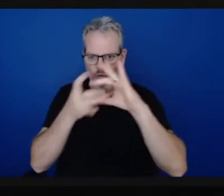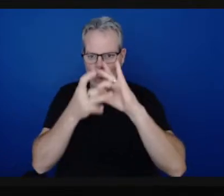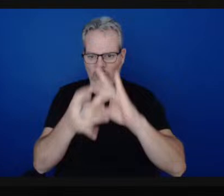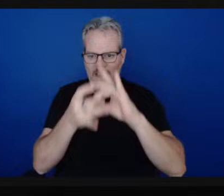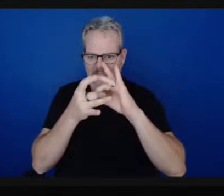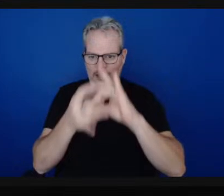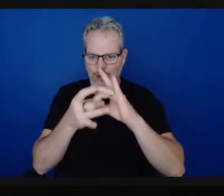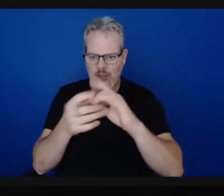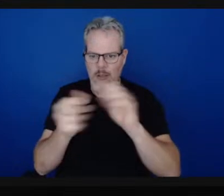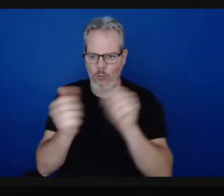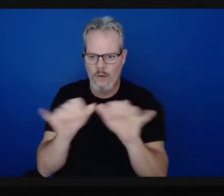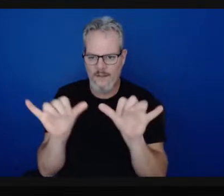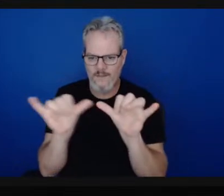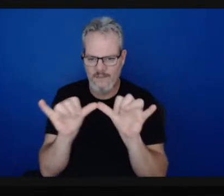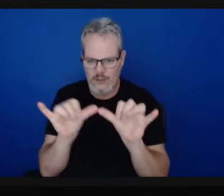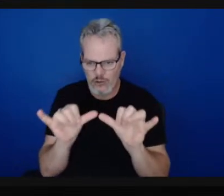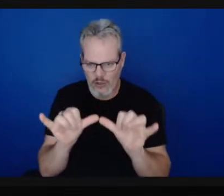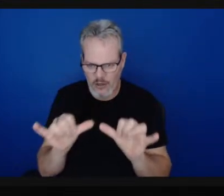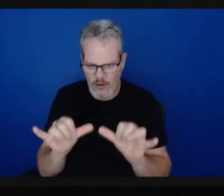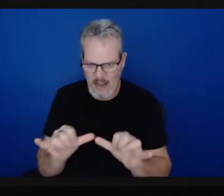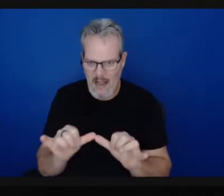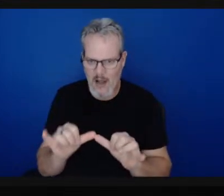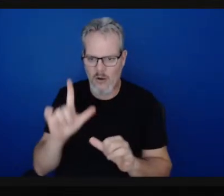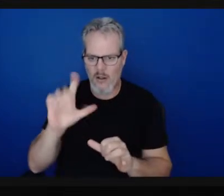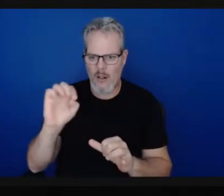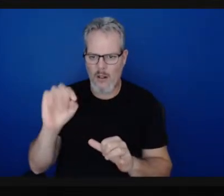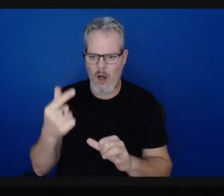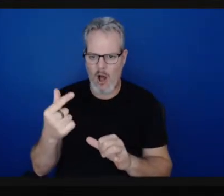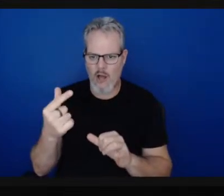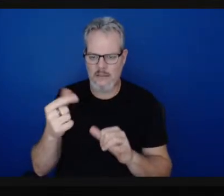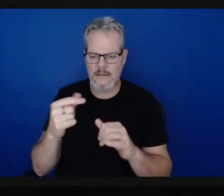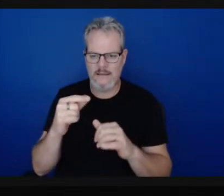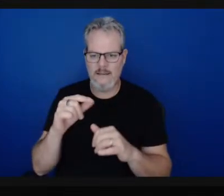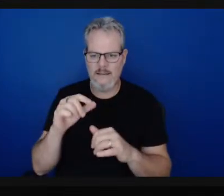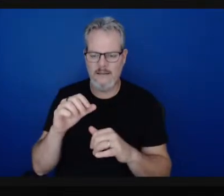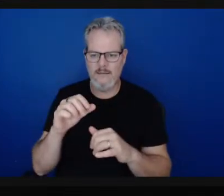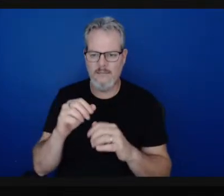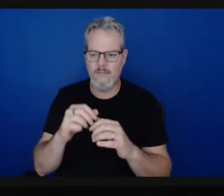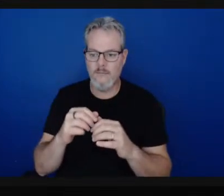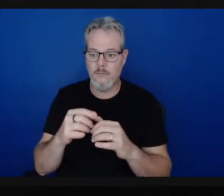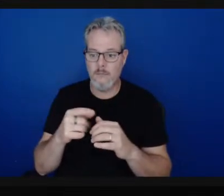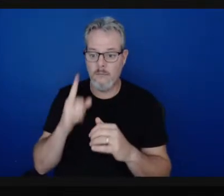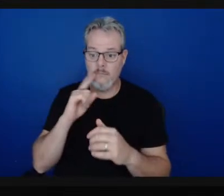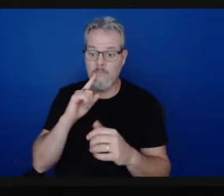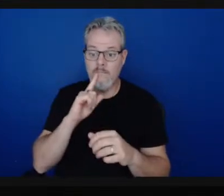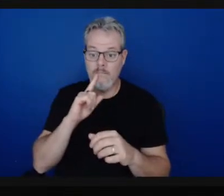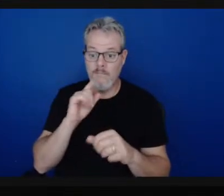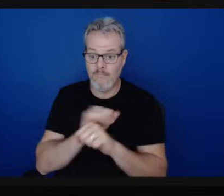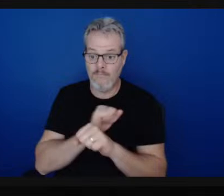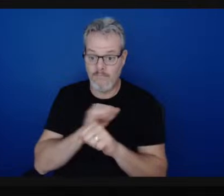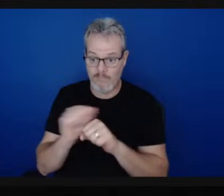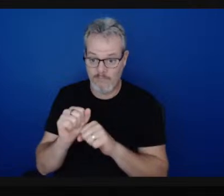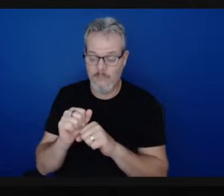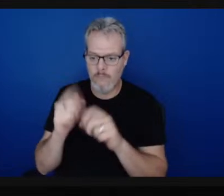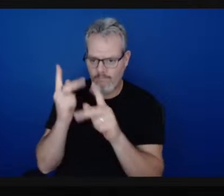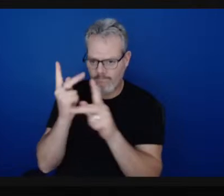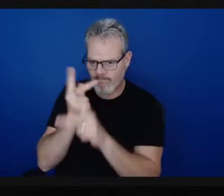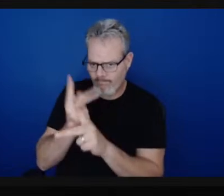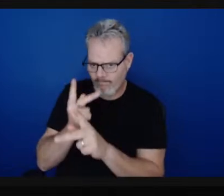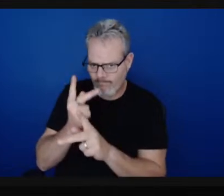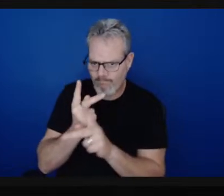logarithmic scale here. And so you actually can deduce an equation